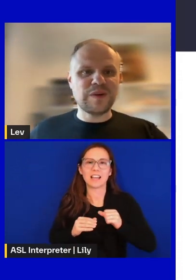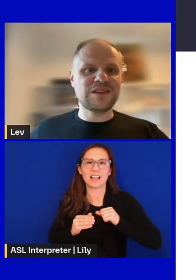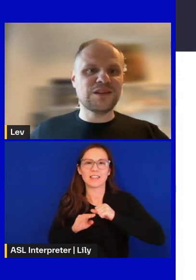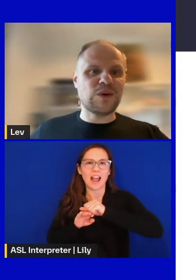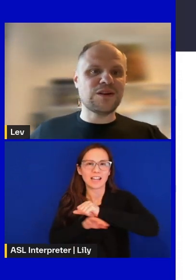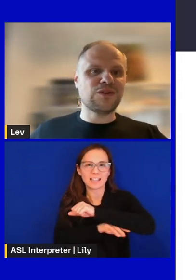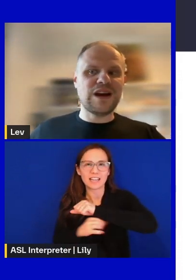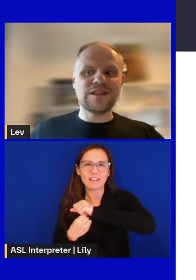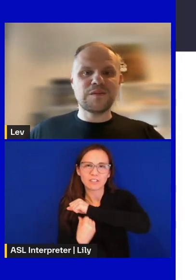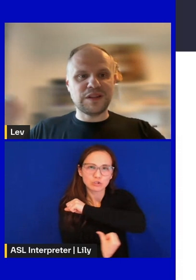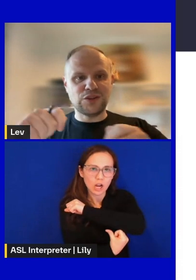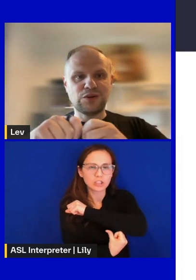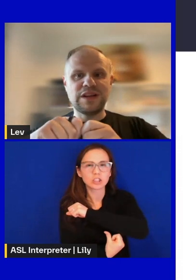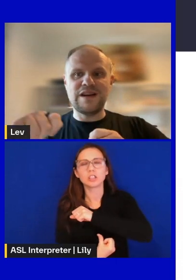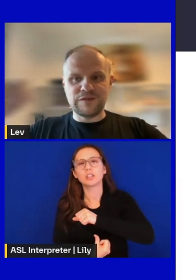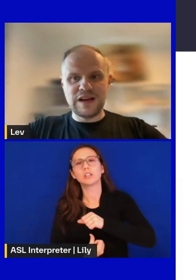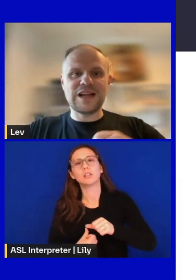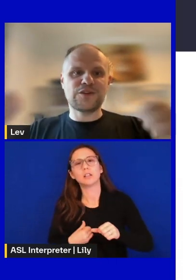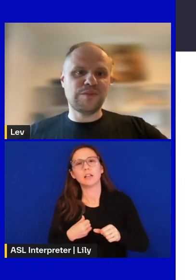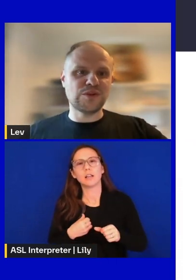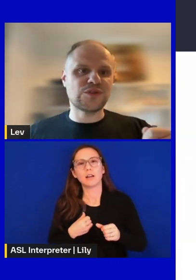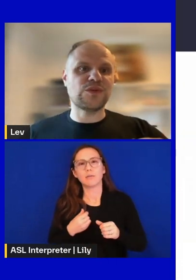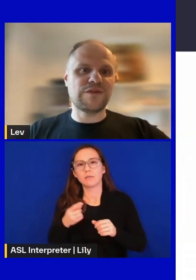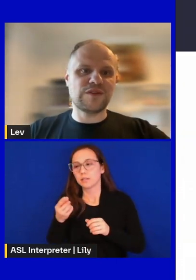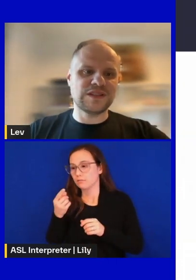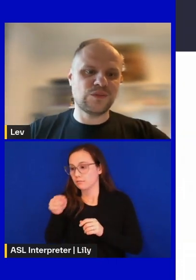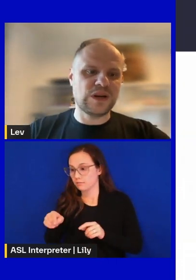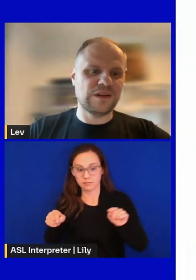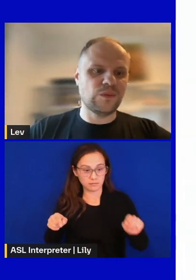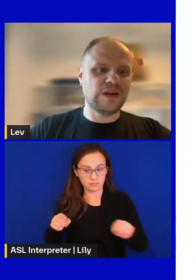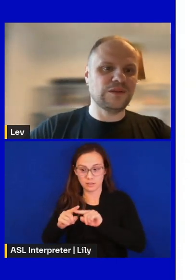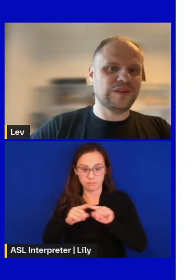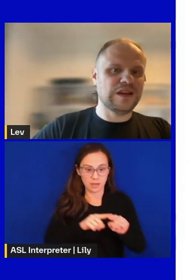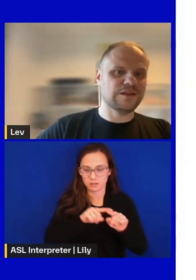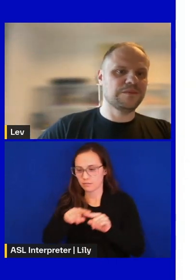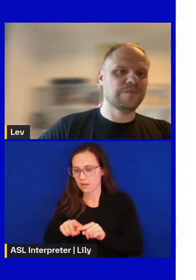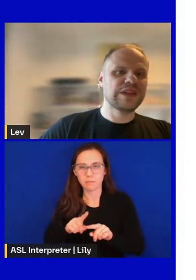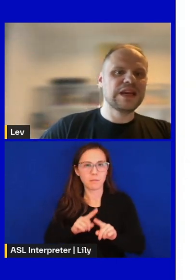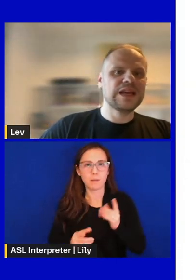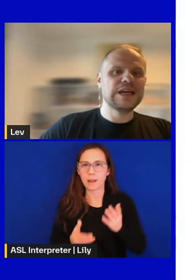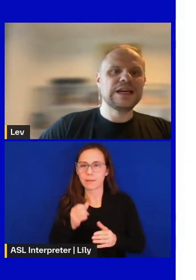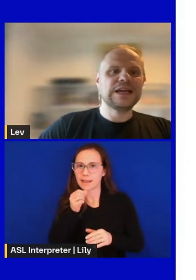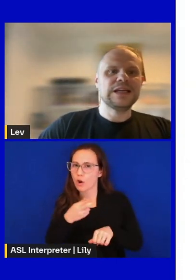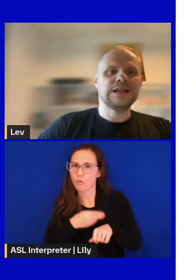actually dependent one on the other, but don't have the attributes to reference one on the other.